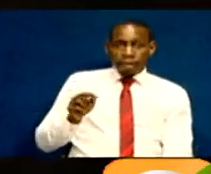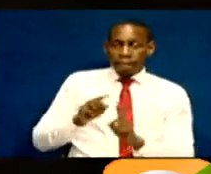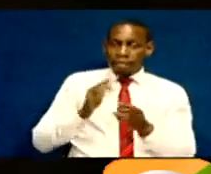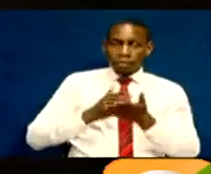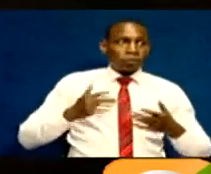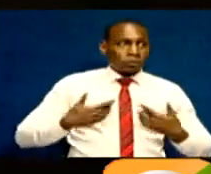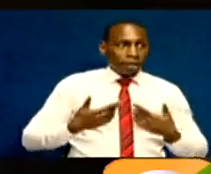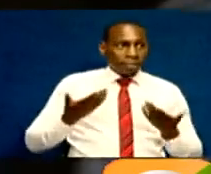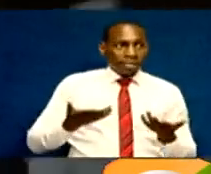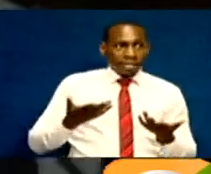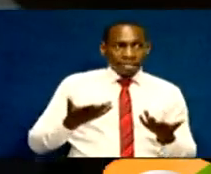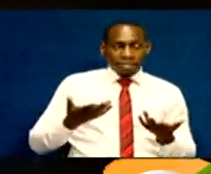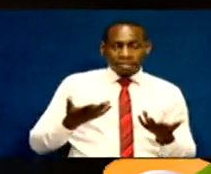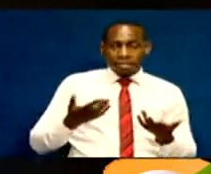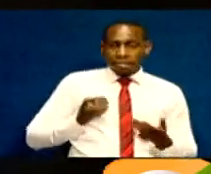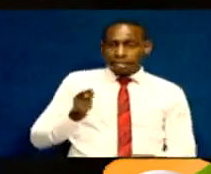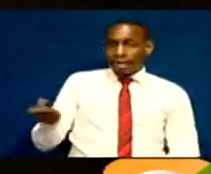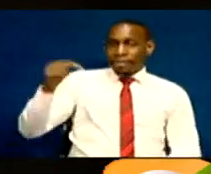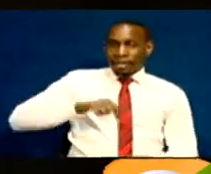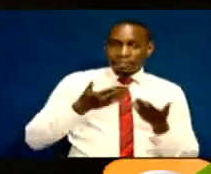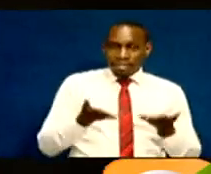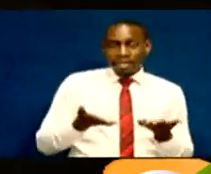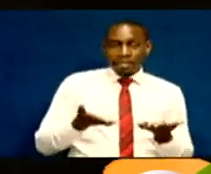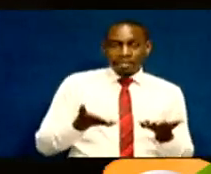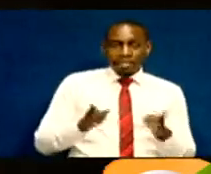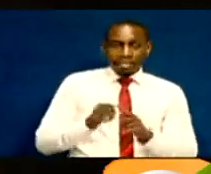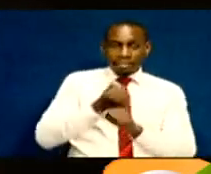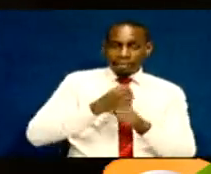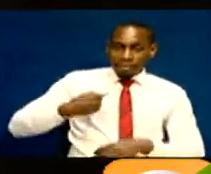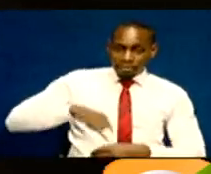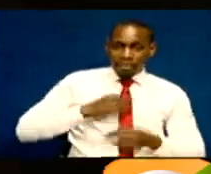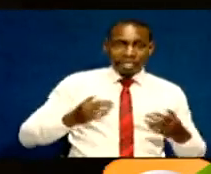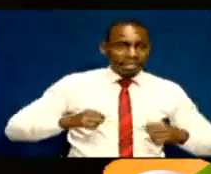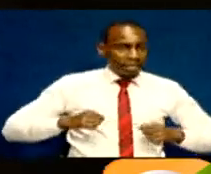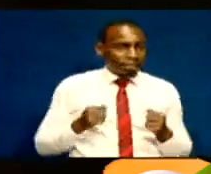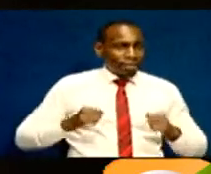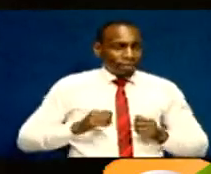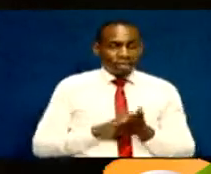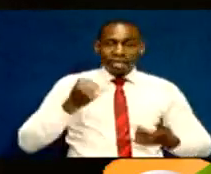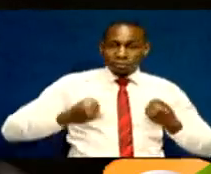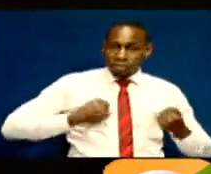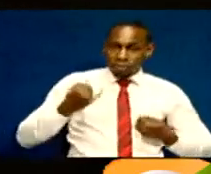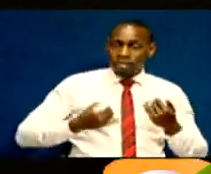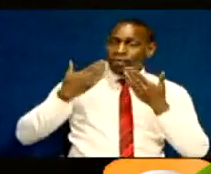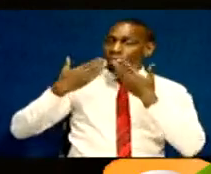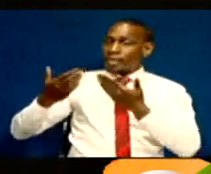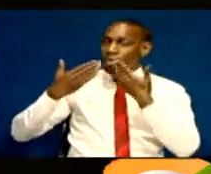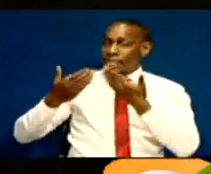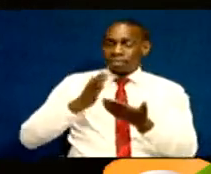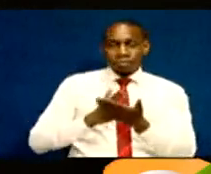so happy now for her to come here and just make us happy and having all this fun. Tunashukuru